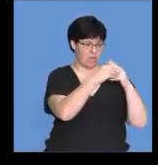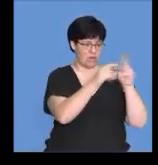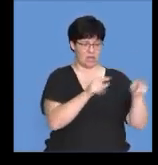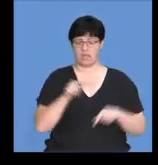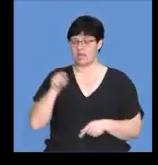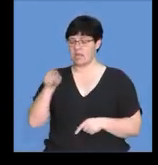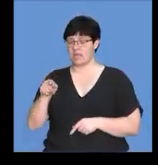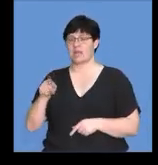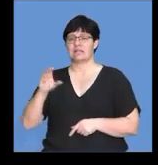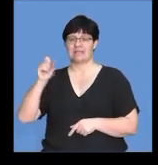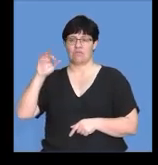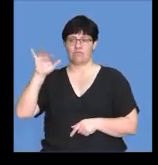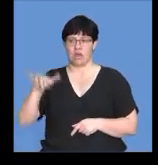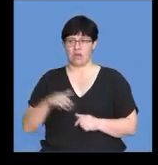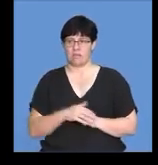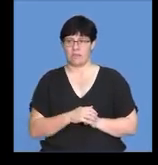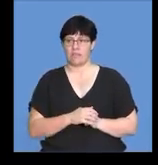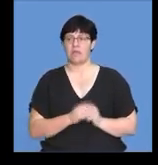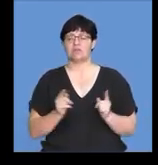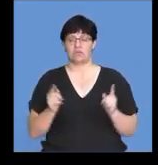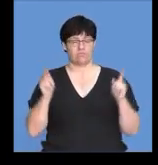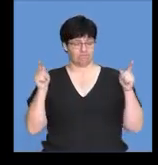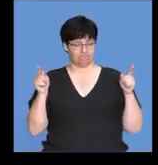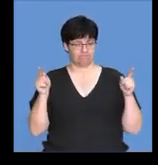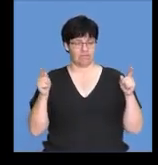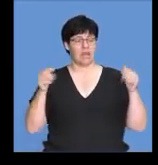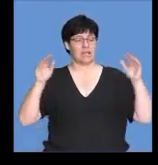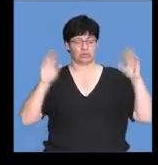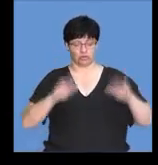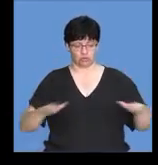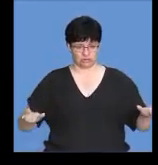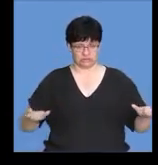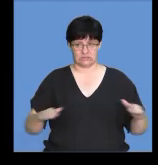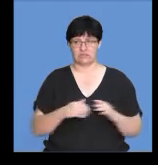Levi married Sarah, and they've had kids. And over the generations, so